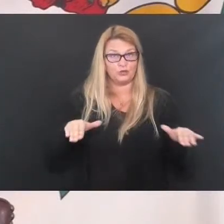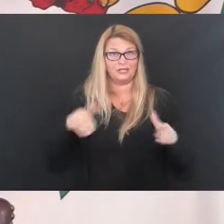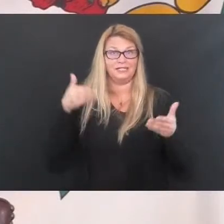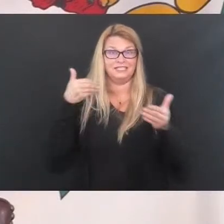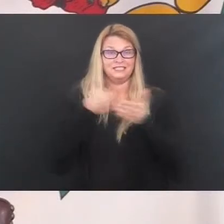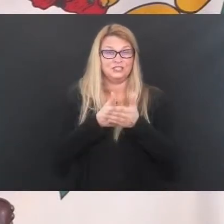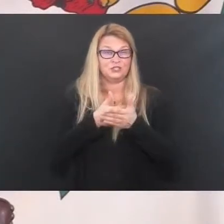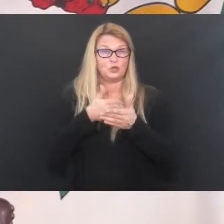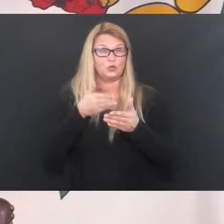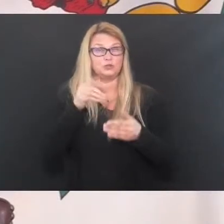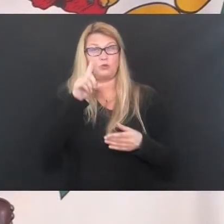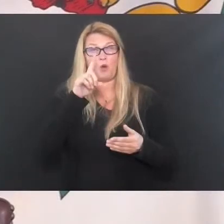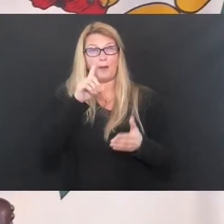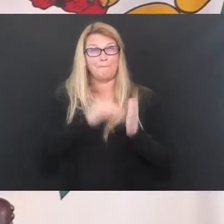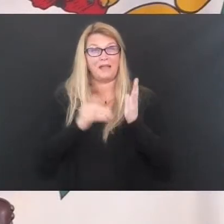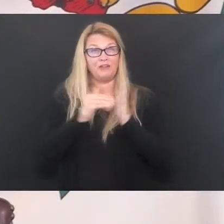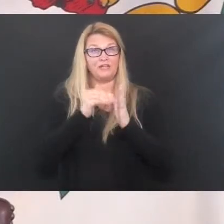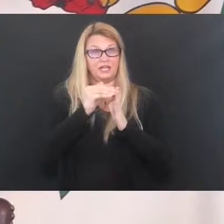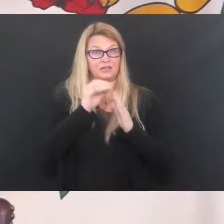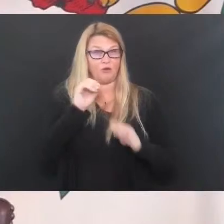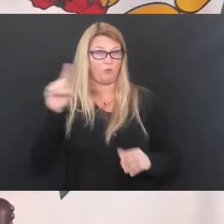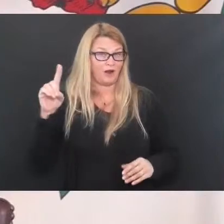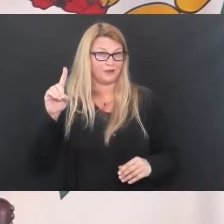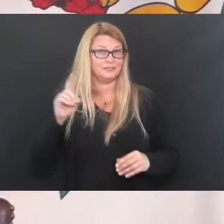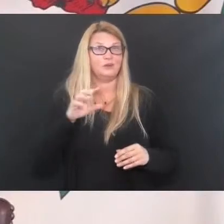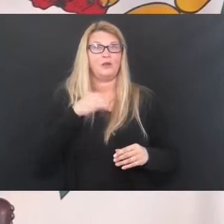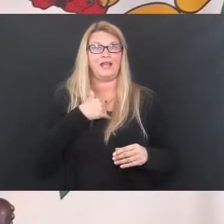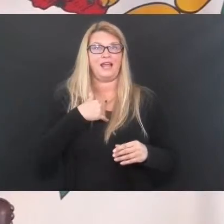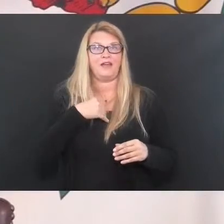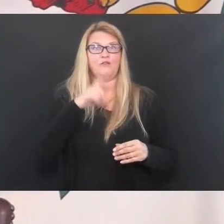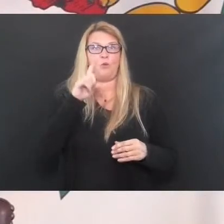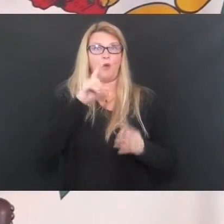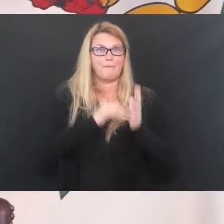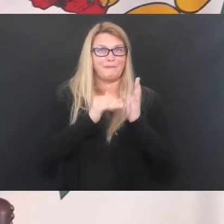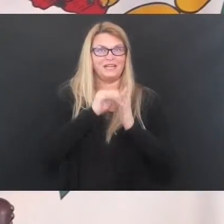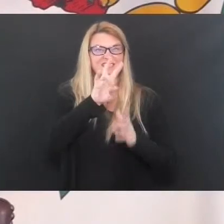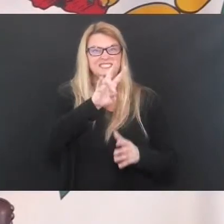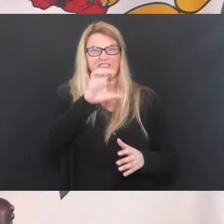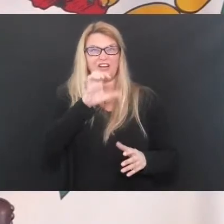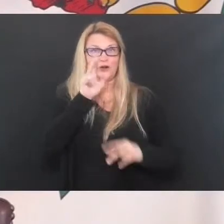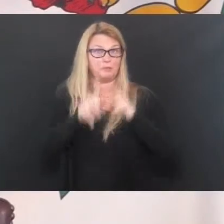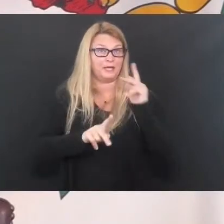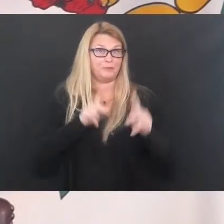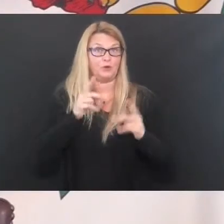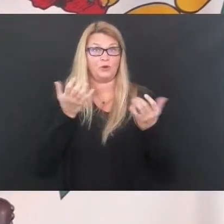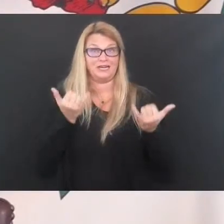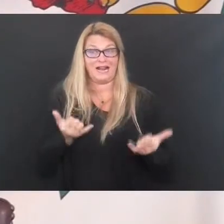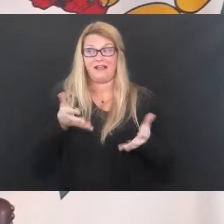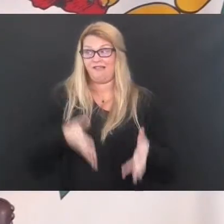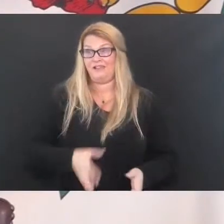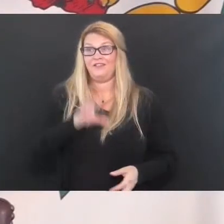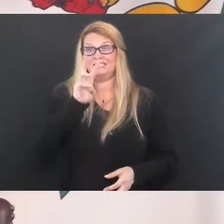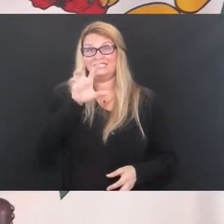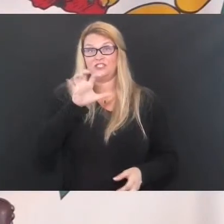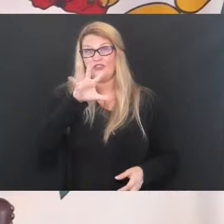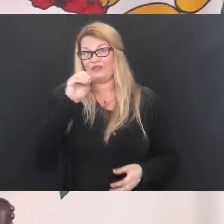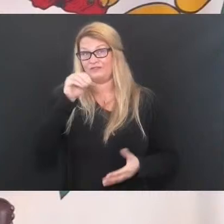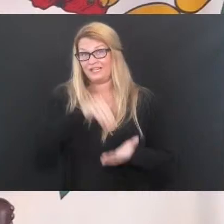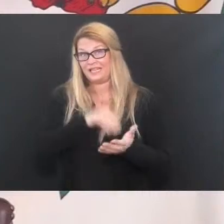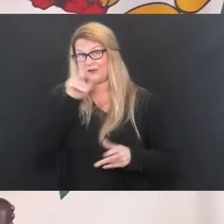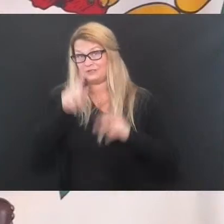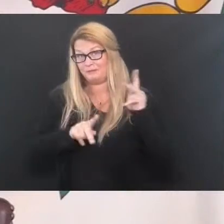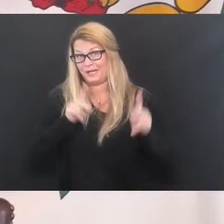to 1.1 million. We've got 1,750,000 people, so we got 650,000 people out